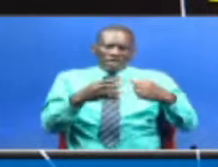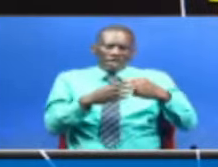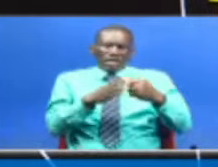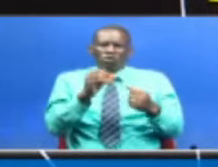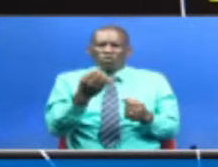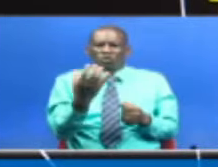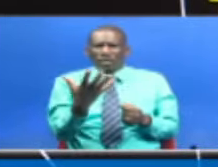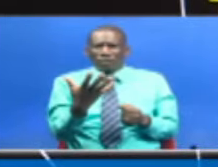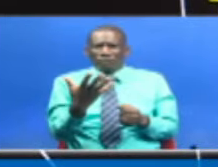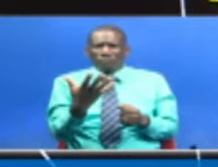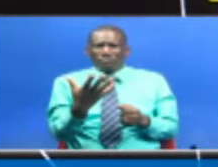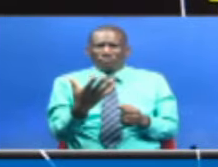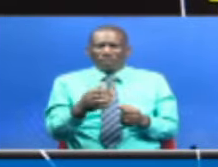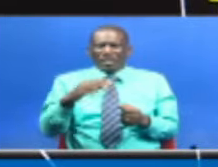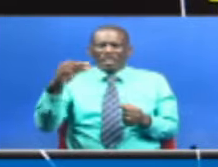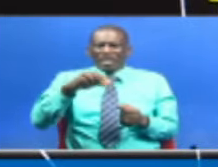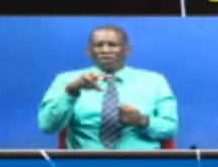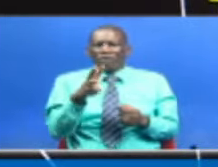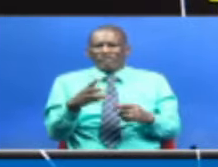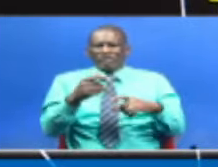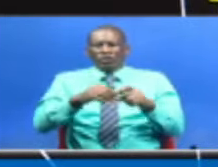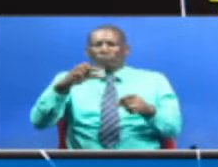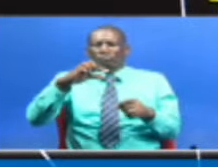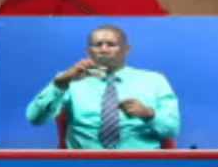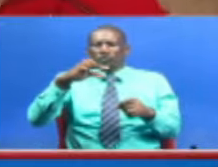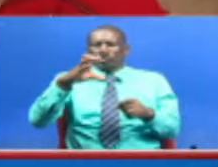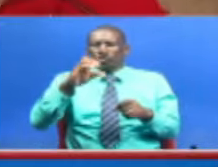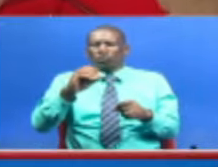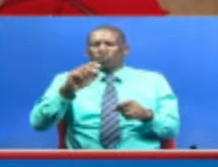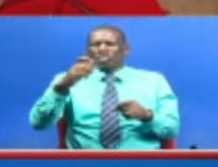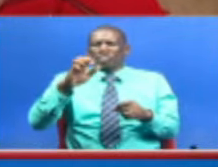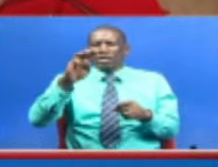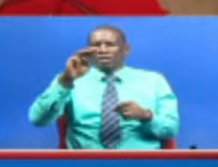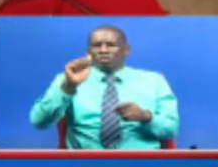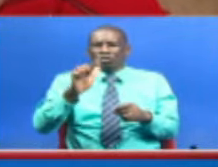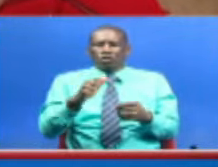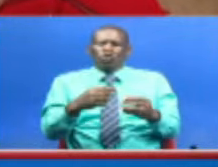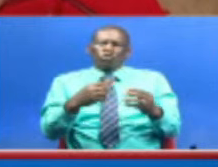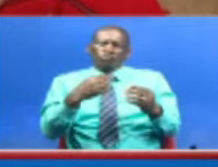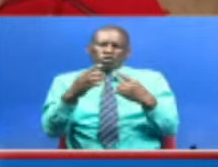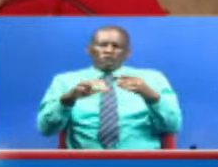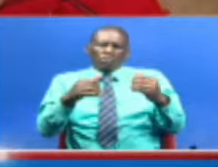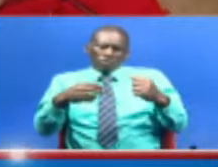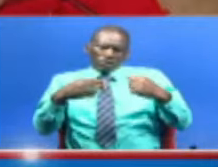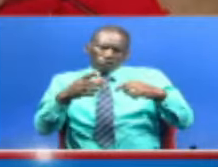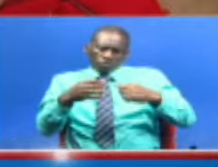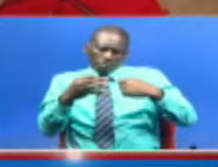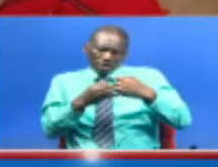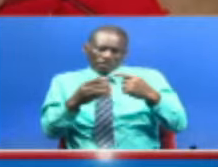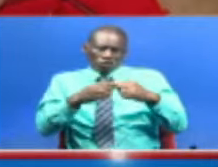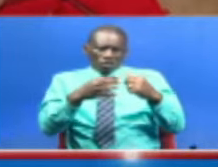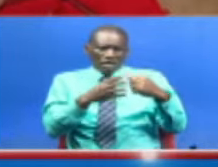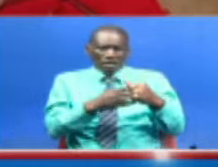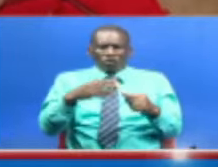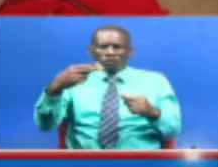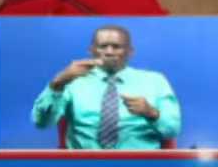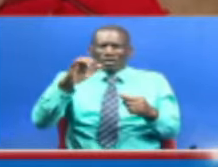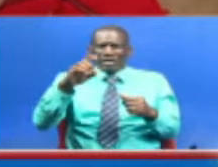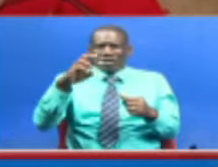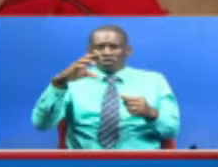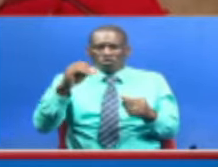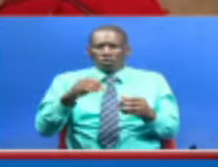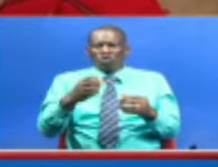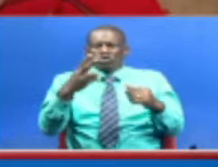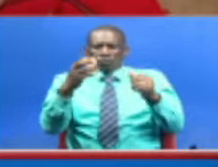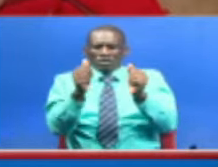905 megawatts is actually from geothermal. You talk about 839 from hydro. You talk about 210 coming from solar